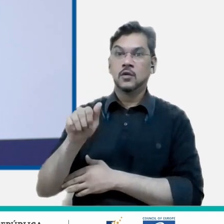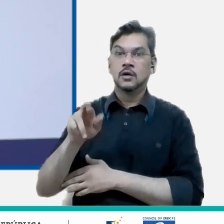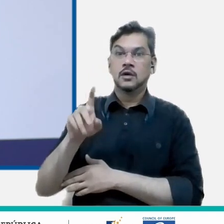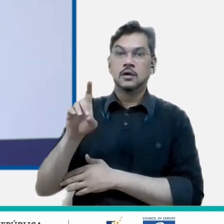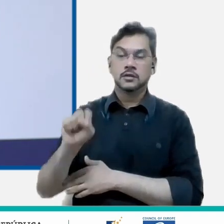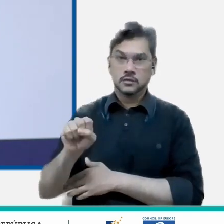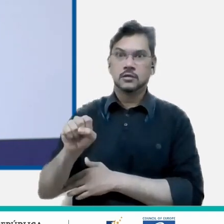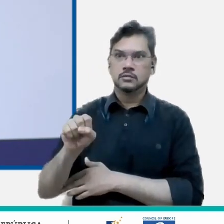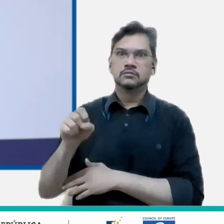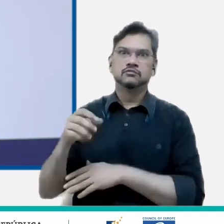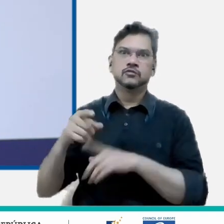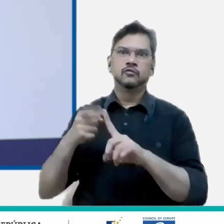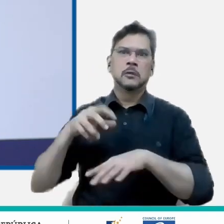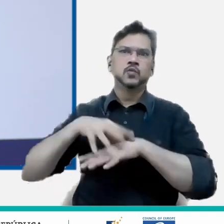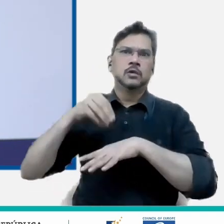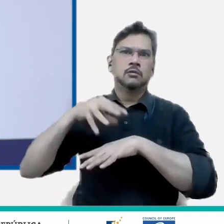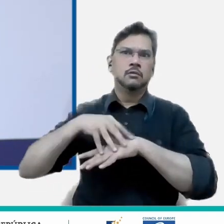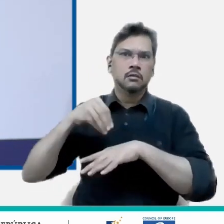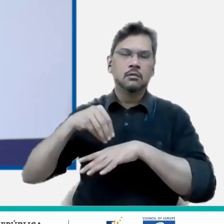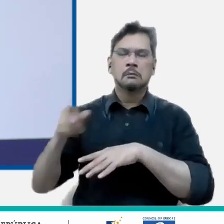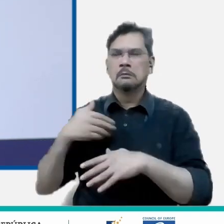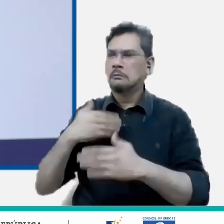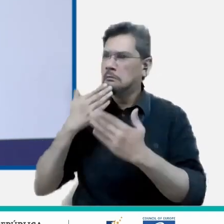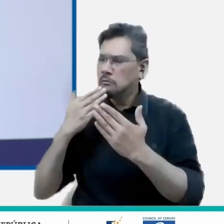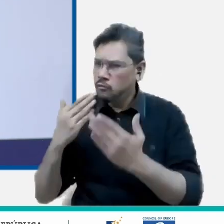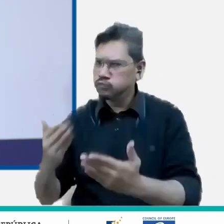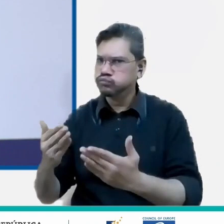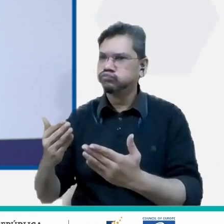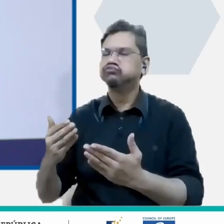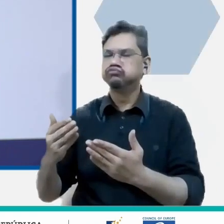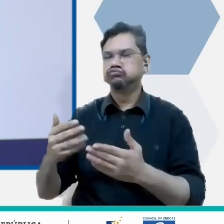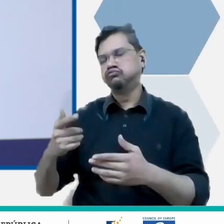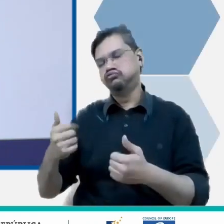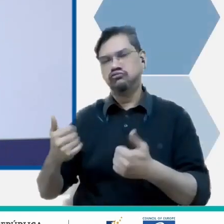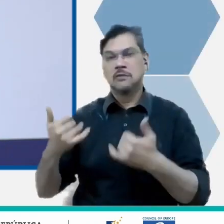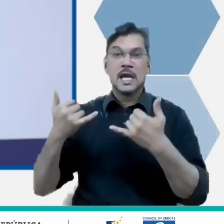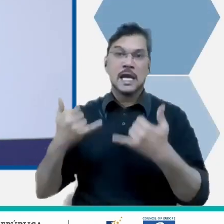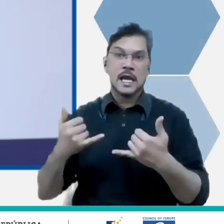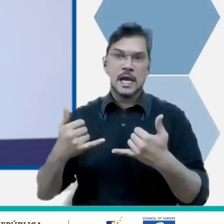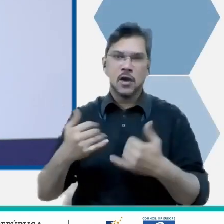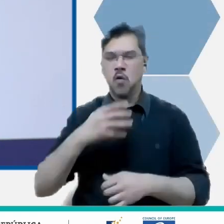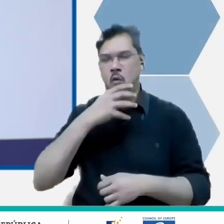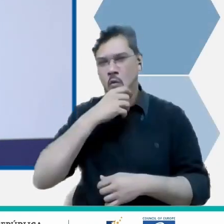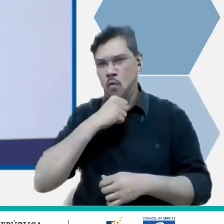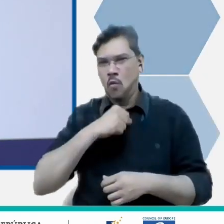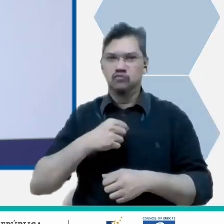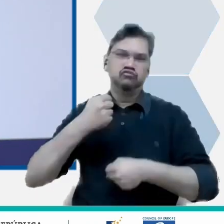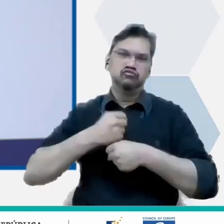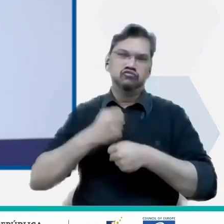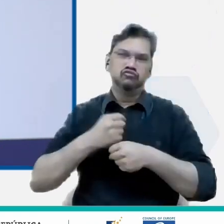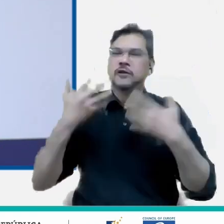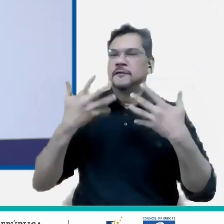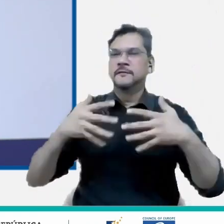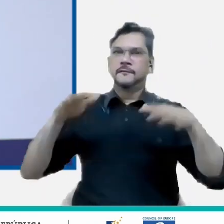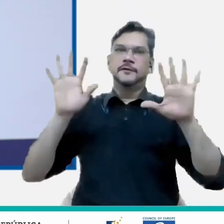Sweden, and to congratulate her with her retirement and thank her for all lessons I learned from her. I was novice in